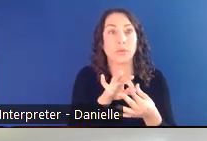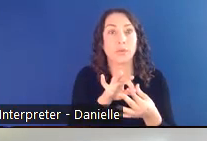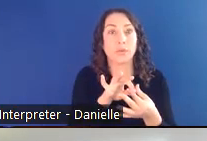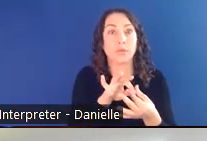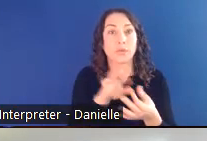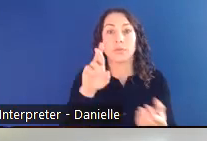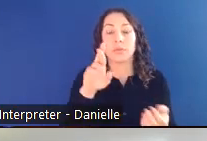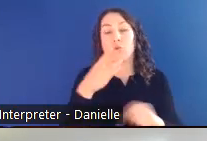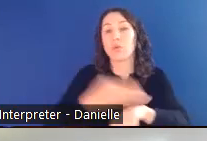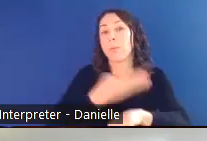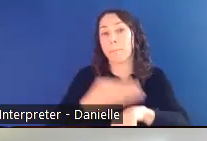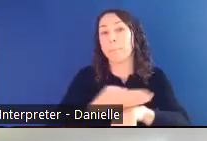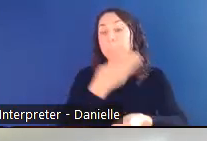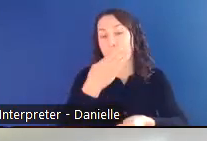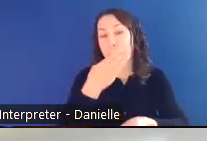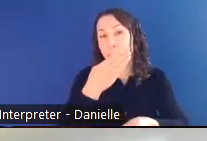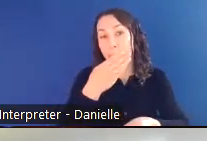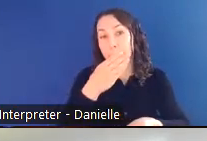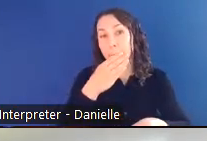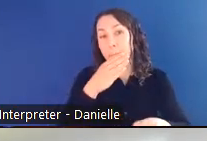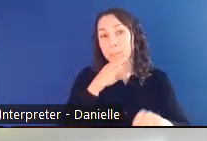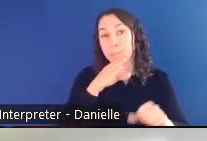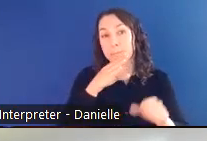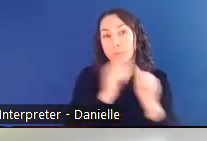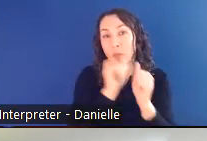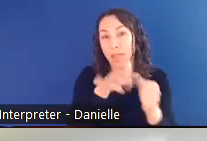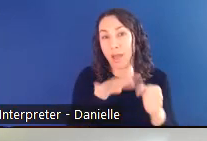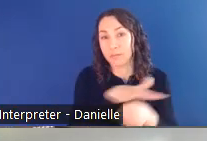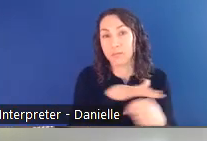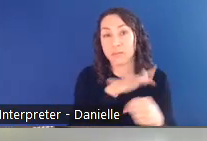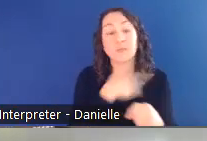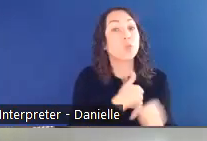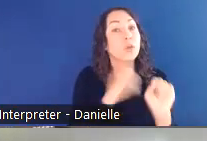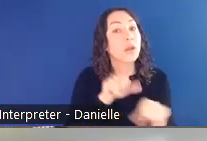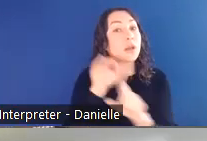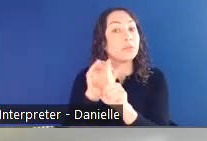rehab of the entity. So we could find that out for them for sure.